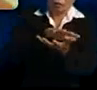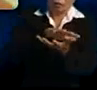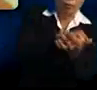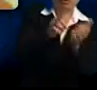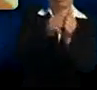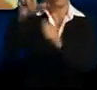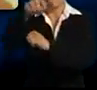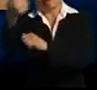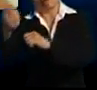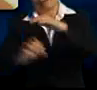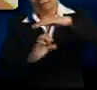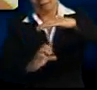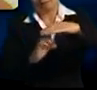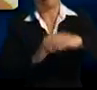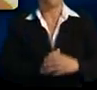with other elements.